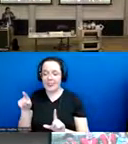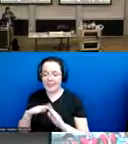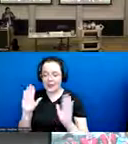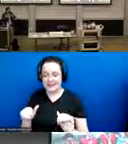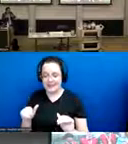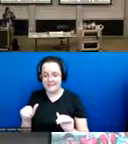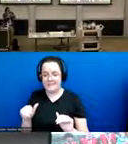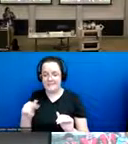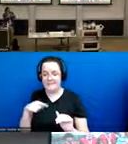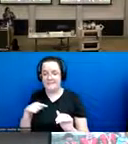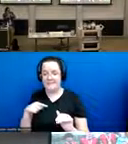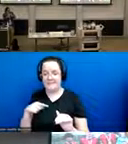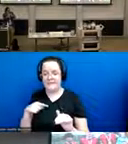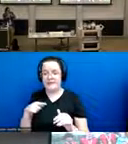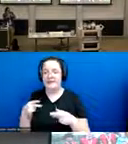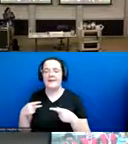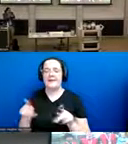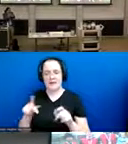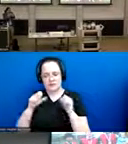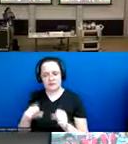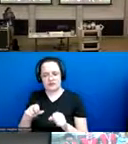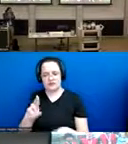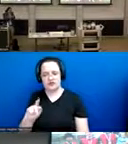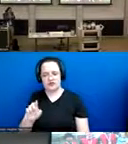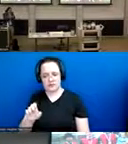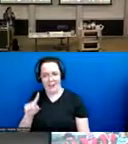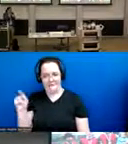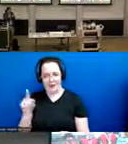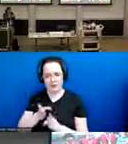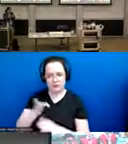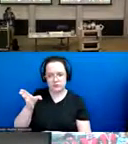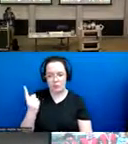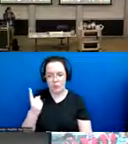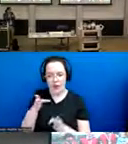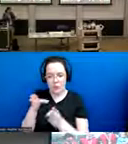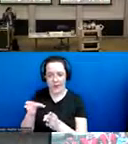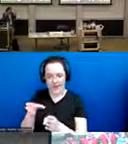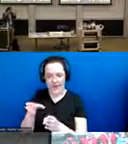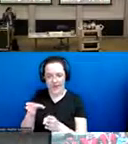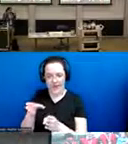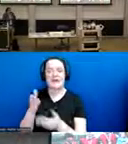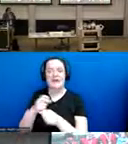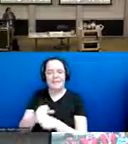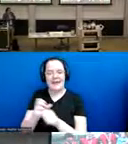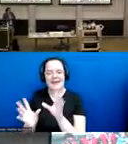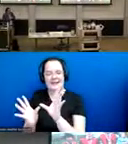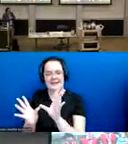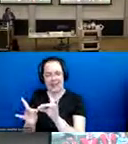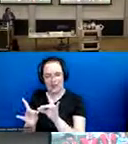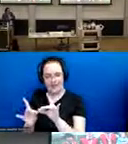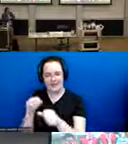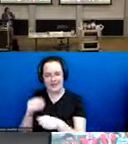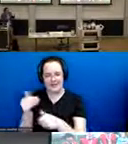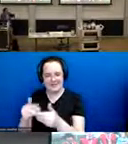to strongly route the photons one way and perhaps creating entanglement between in the process because it's a strong